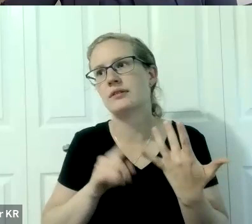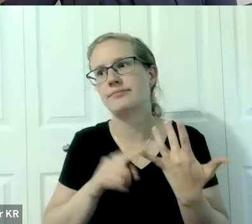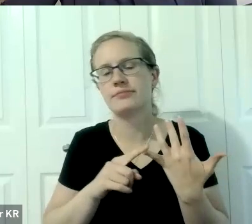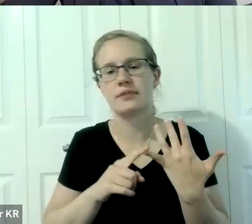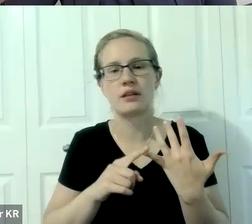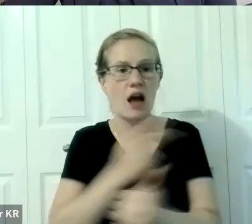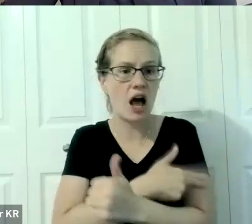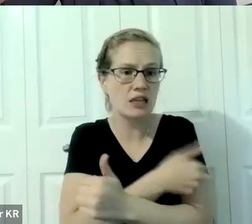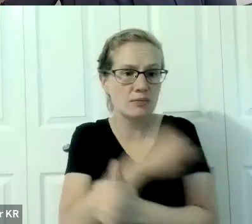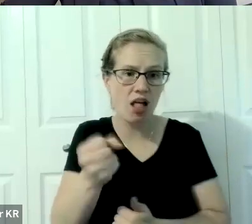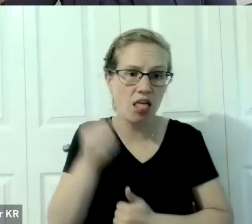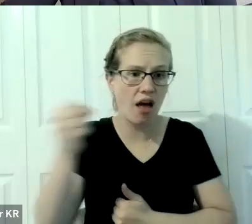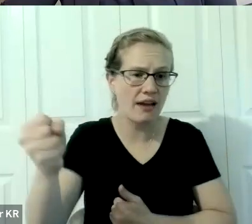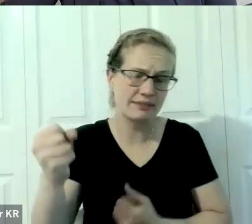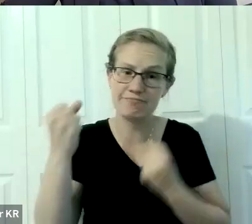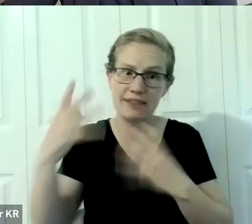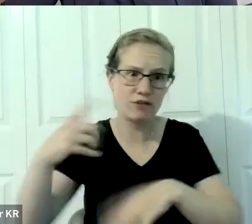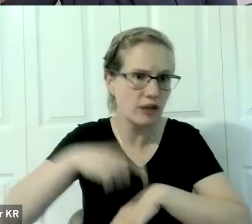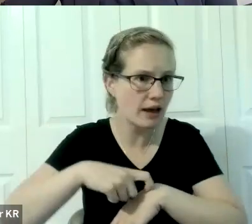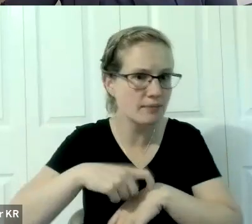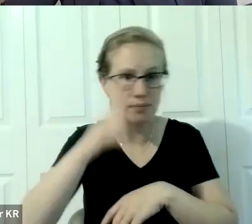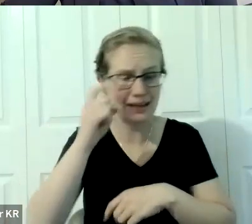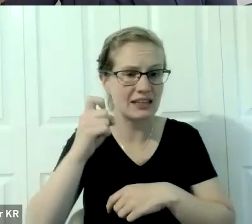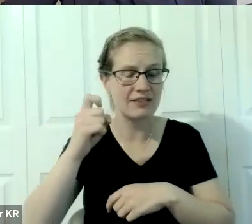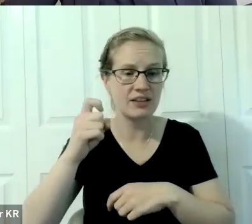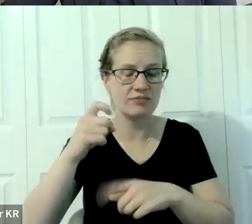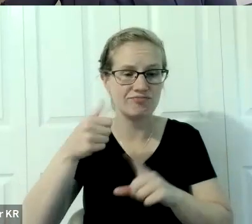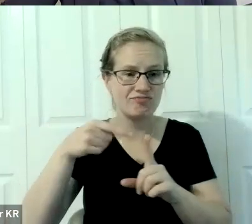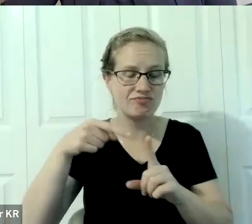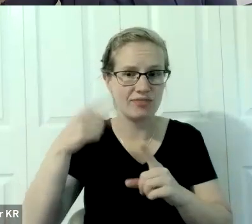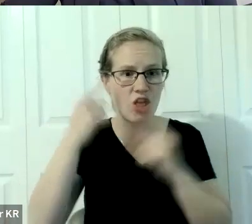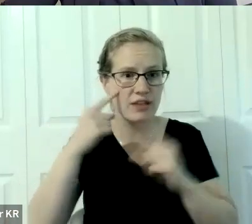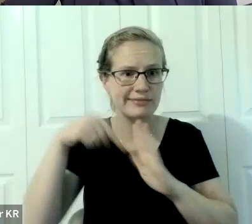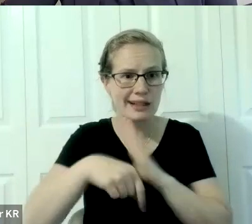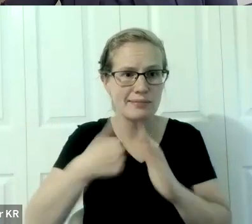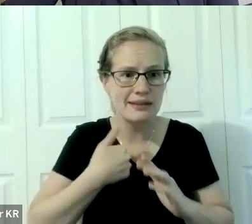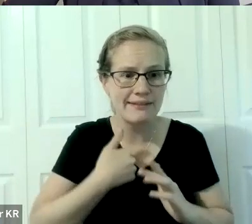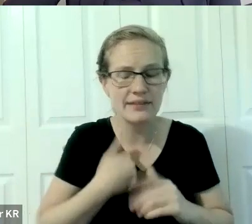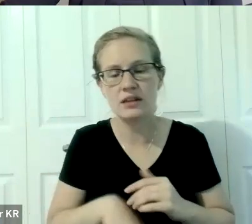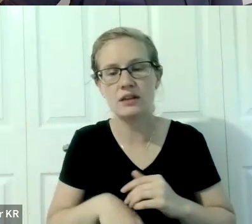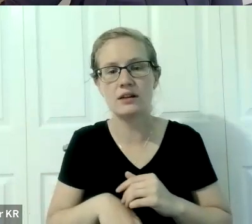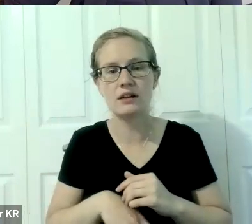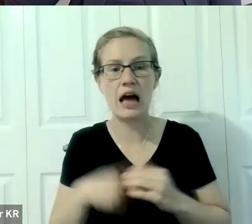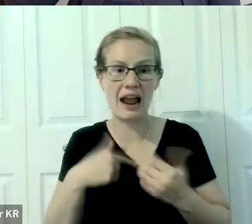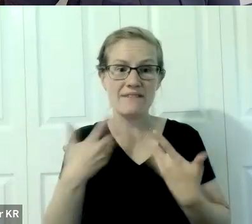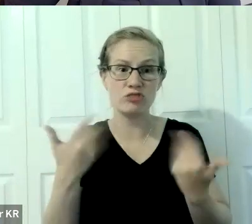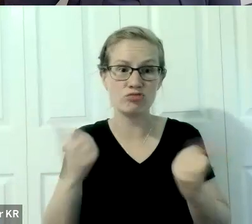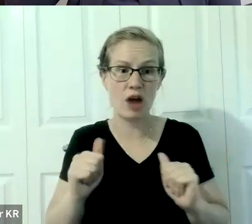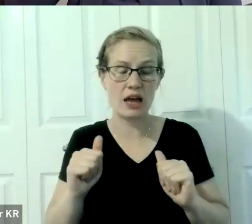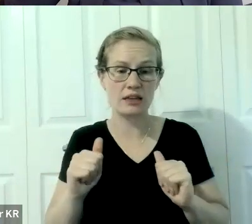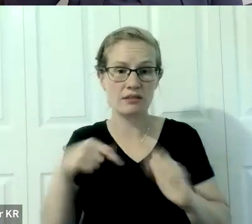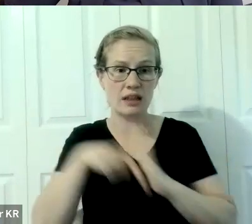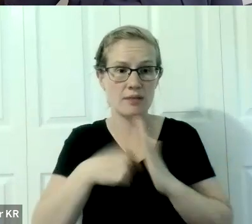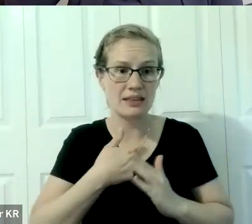been hospitalized several times because of suicidal thoughts, and I have attempted suicide 3